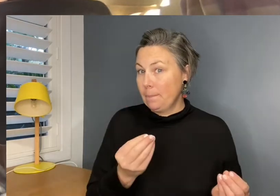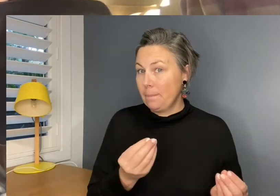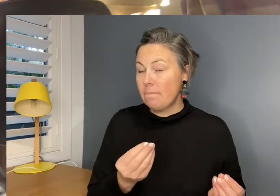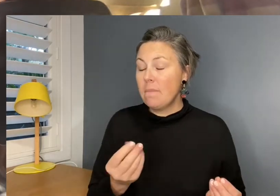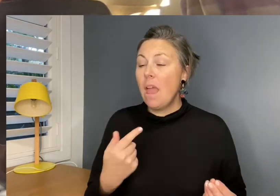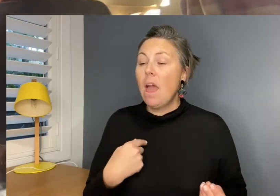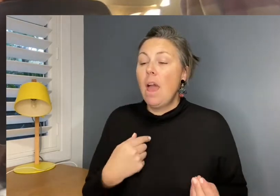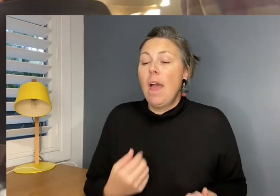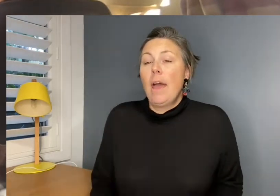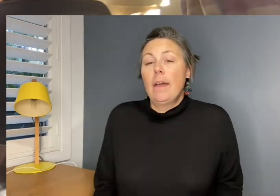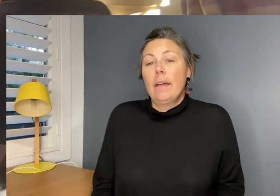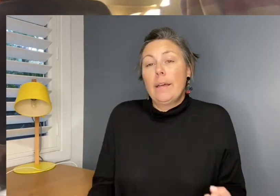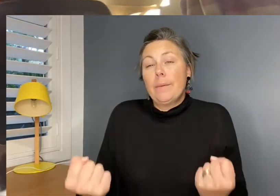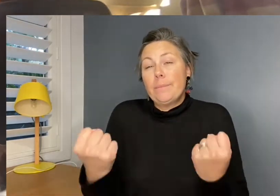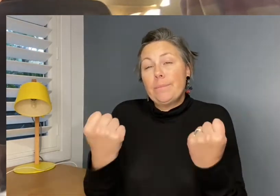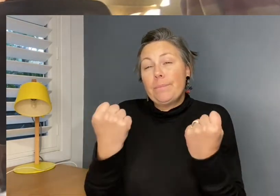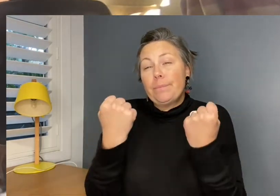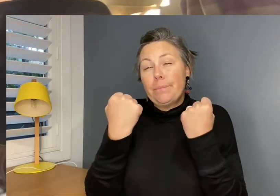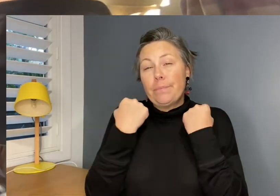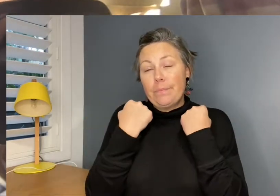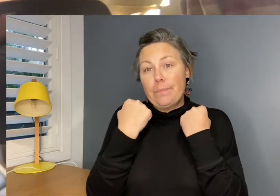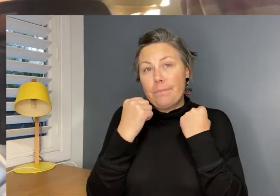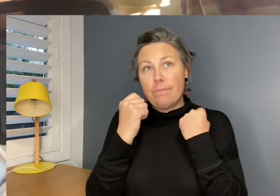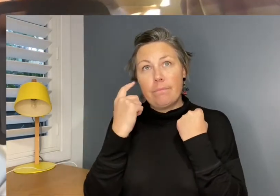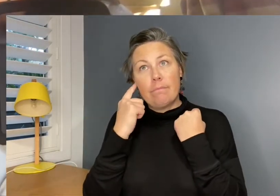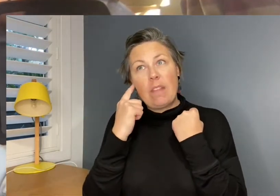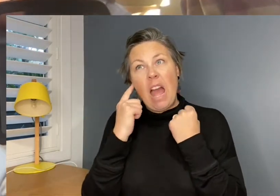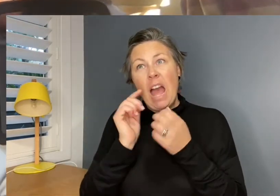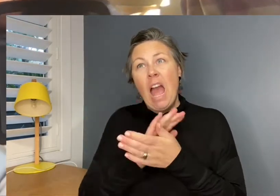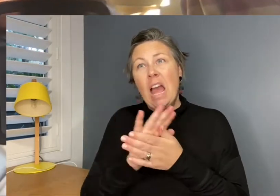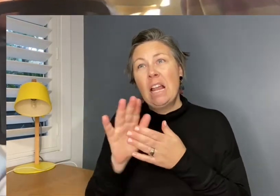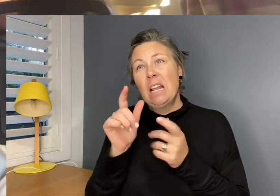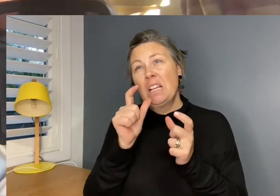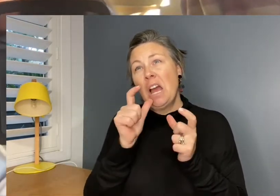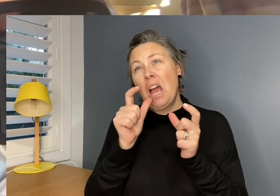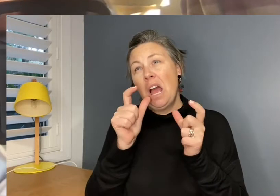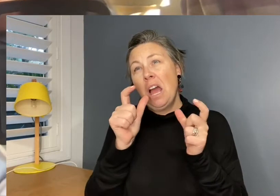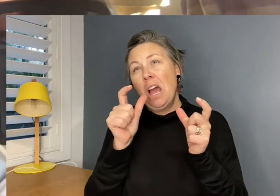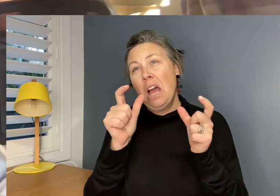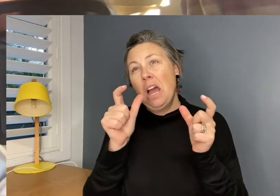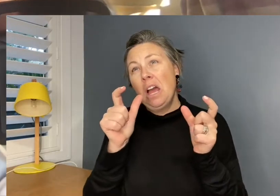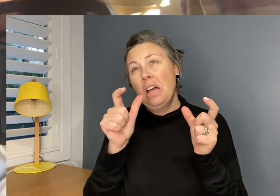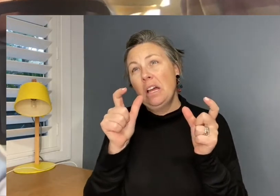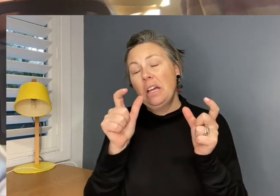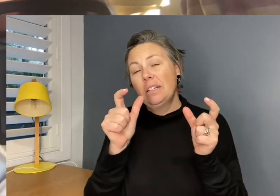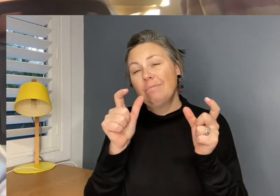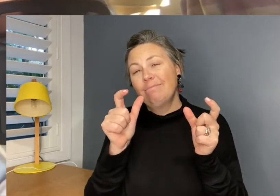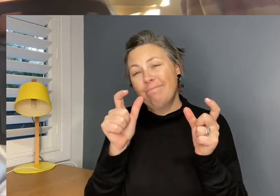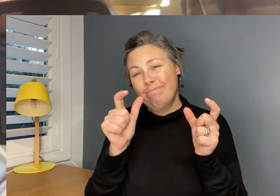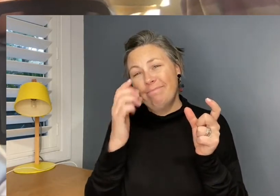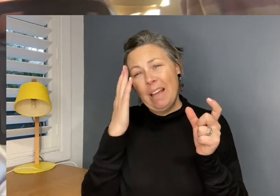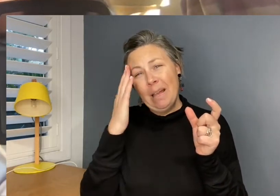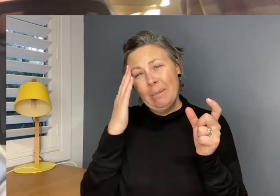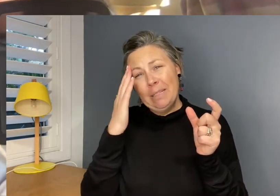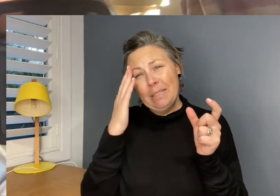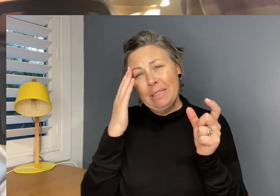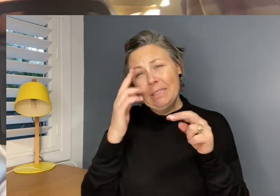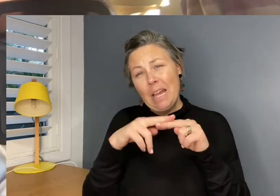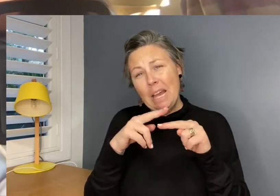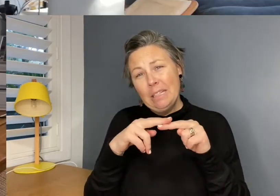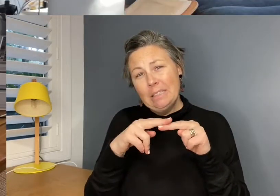I need to get some sleep. Just as we hopped into bed to relax and go to sleep, we hear Honey yelling out to